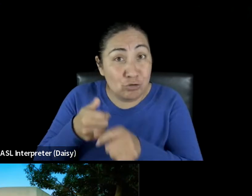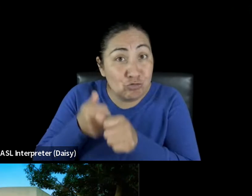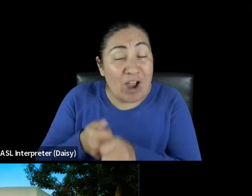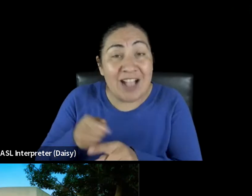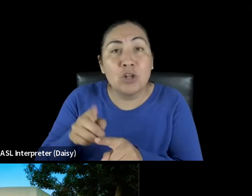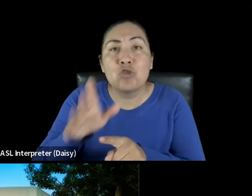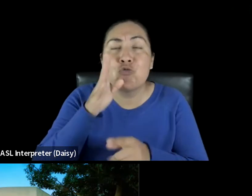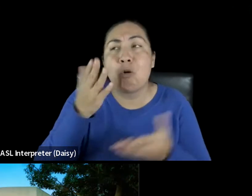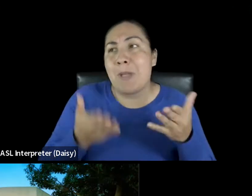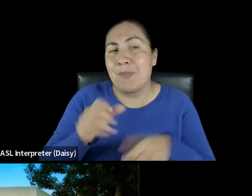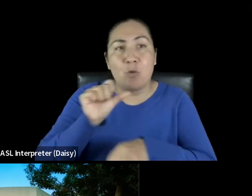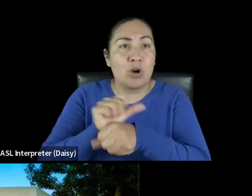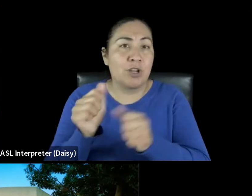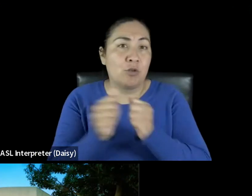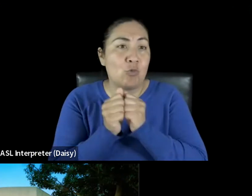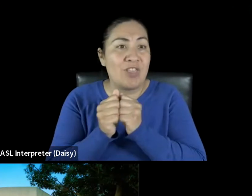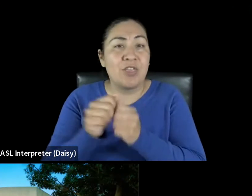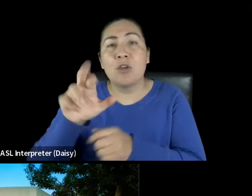radiology manager,